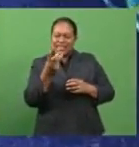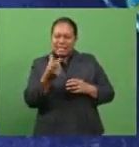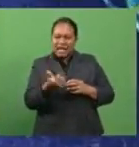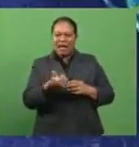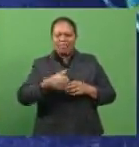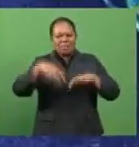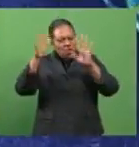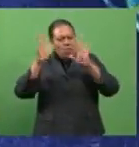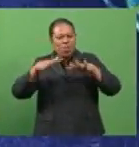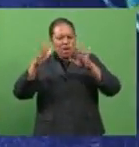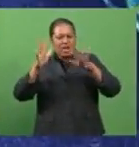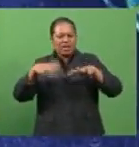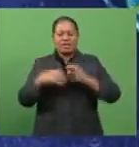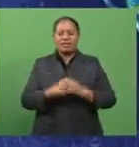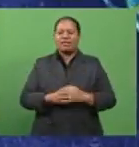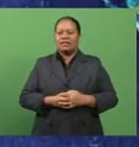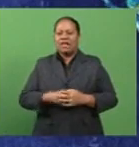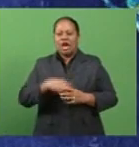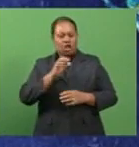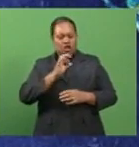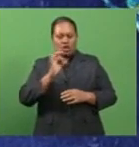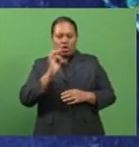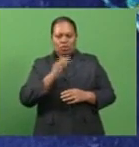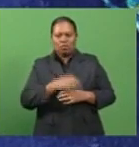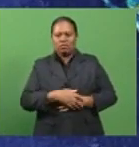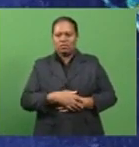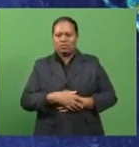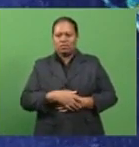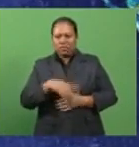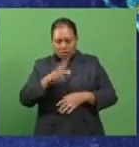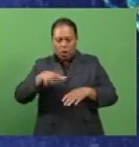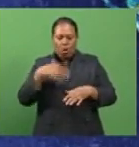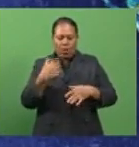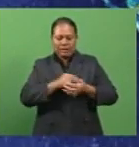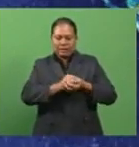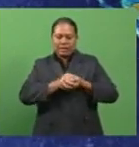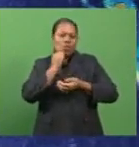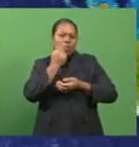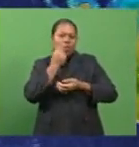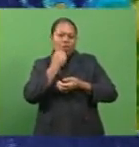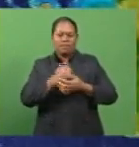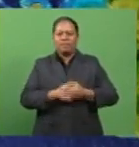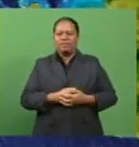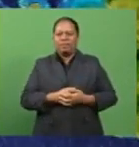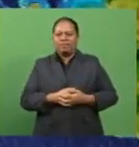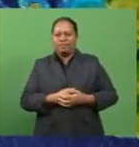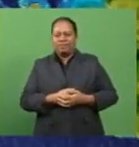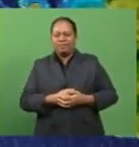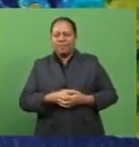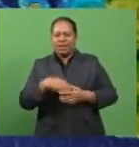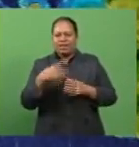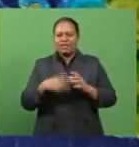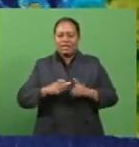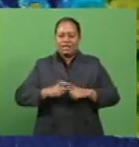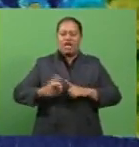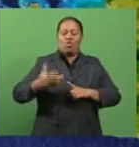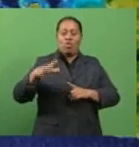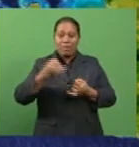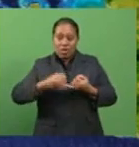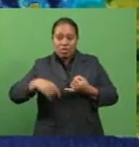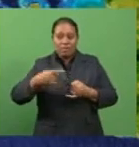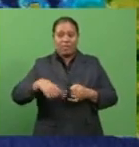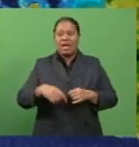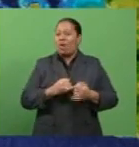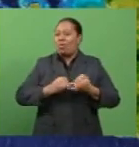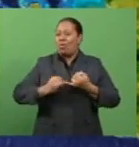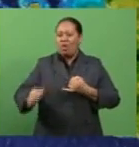rain escalated. Well, don't get drenched, keep warm. Eastwards from Pekhabarasuva, rain is the